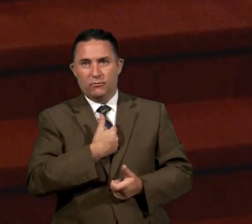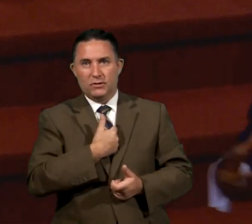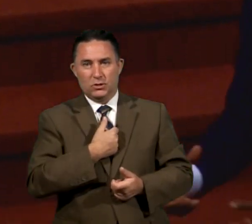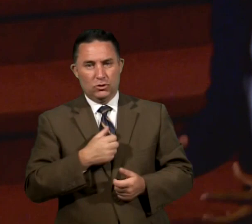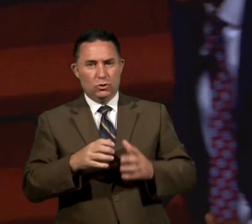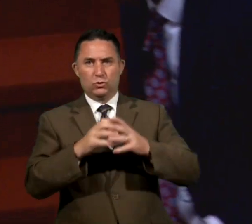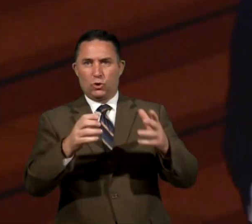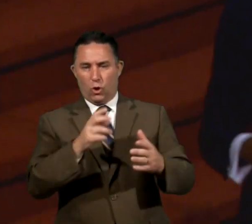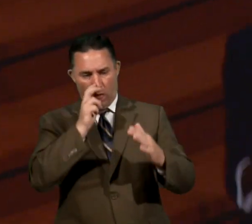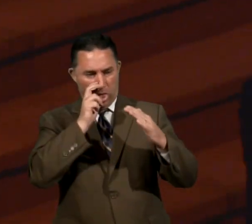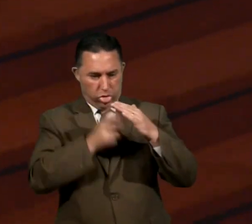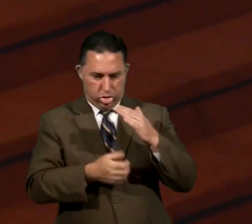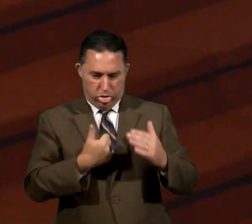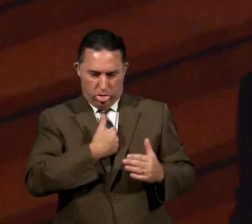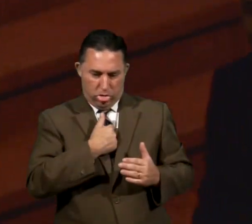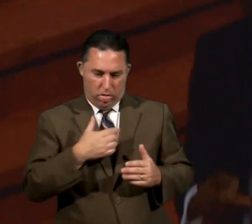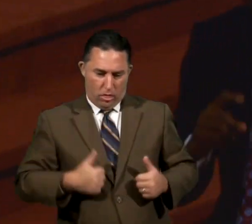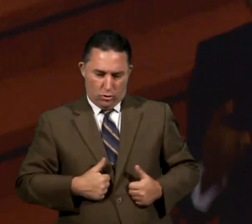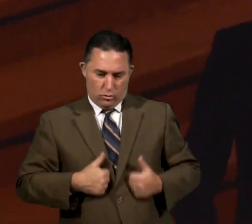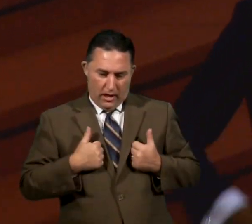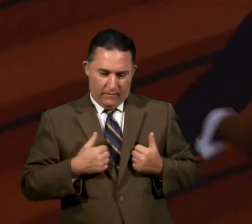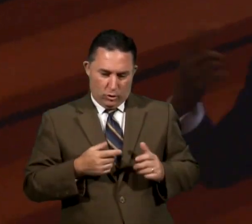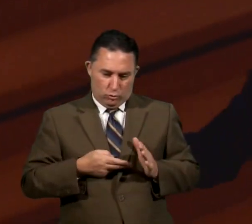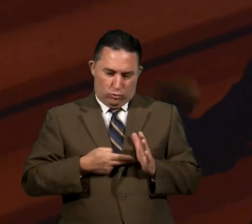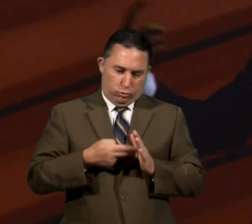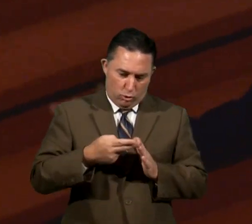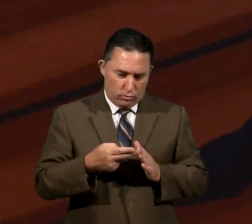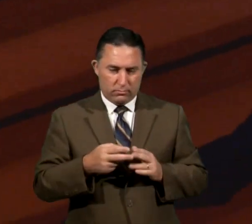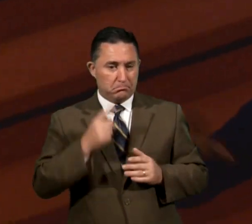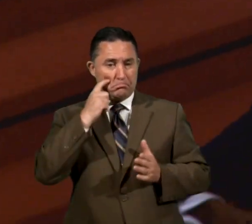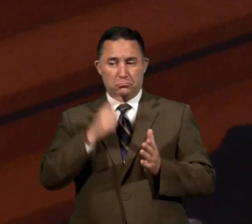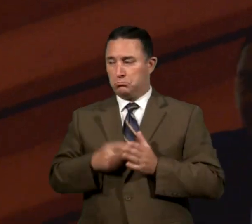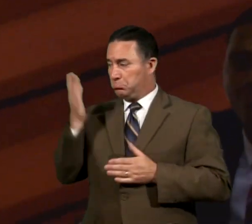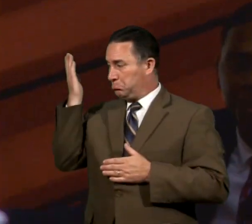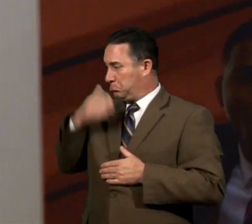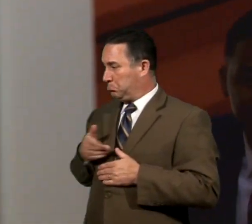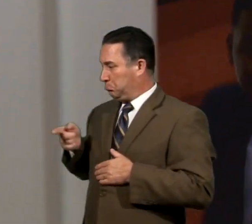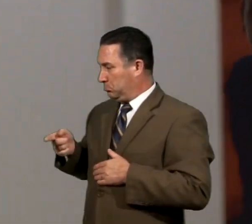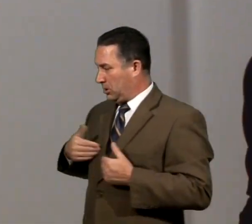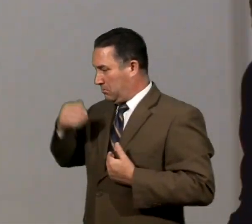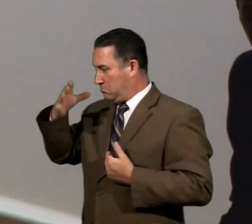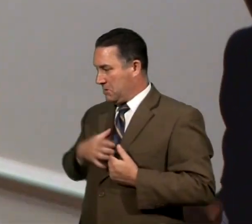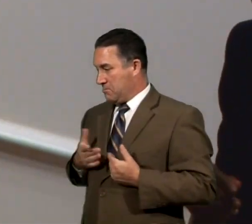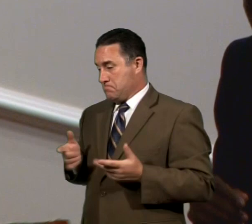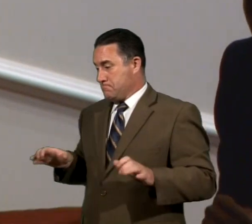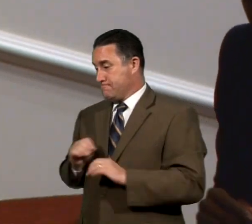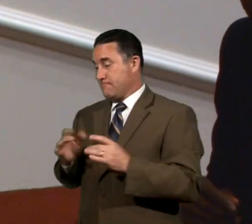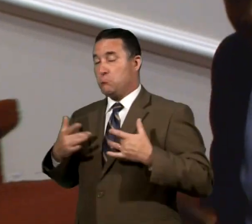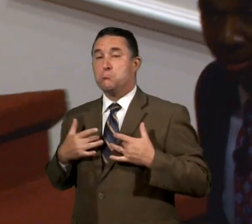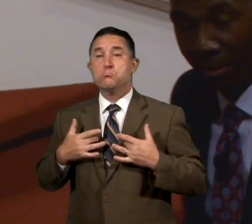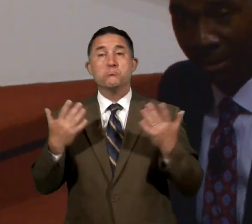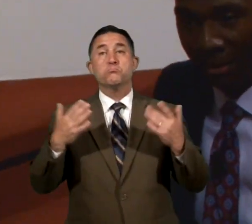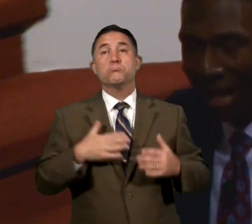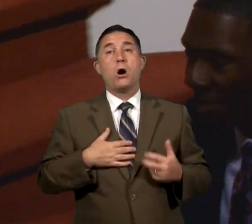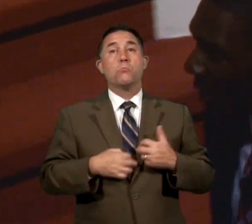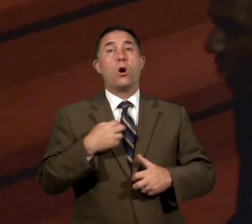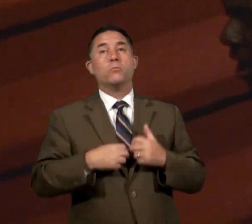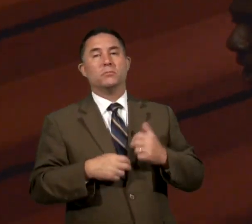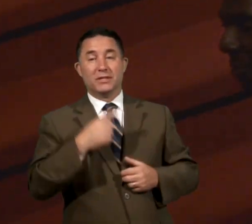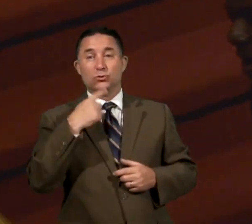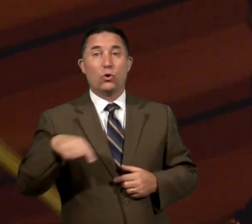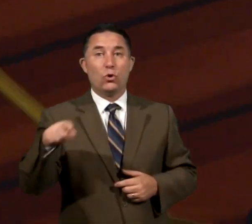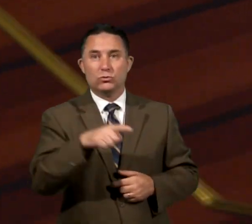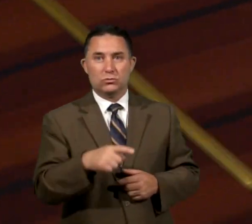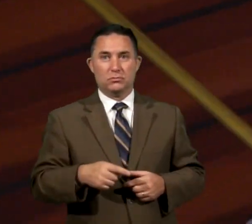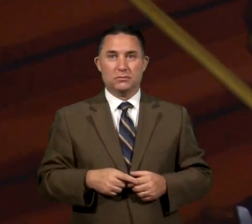They're so interested in their truth that they don't notice the young man and they don't do anything about it. I told